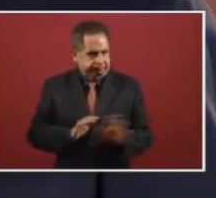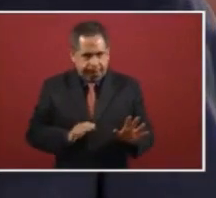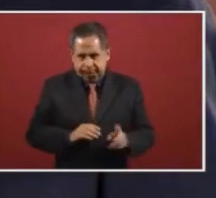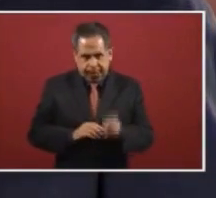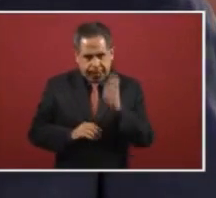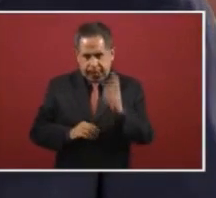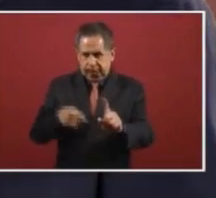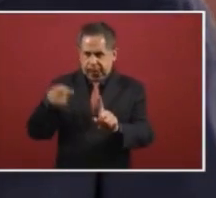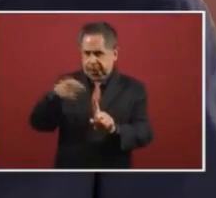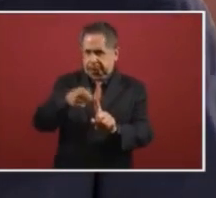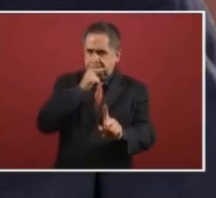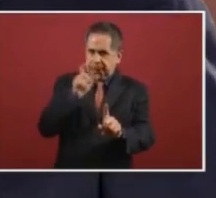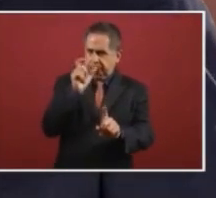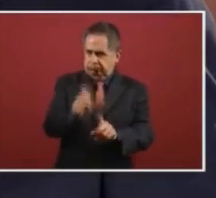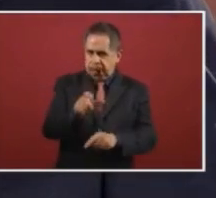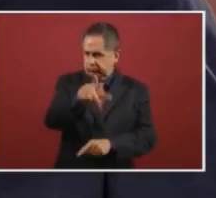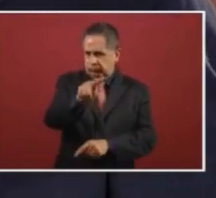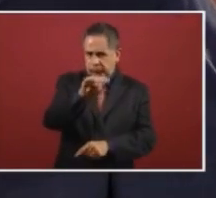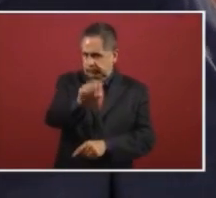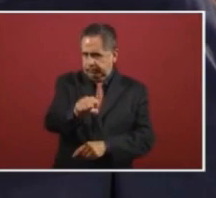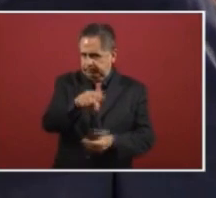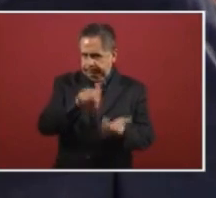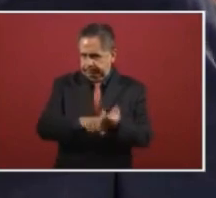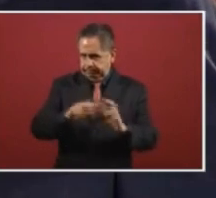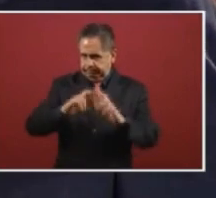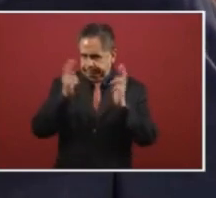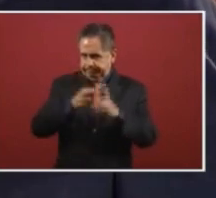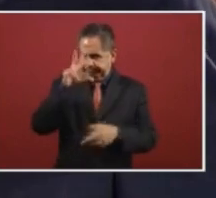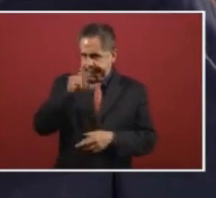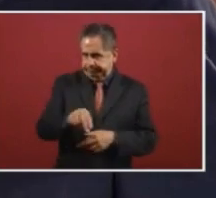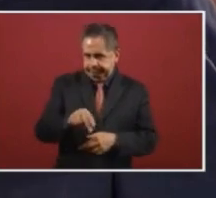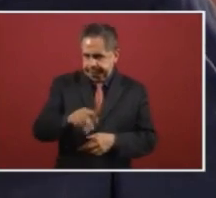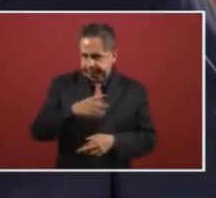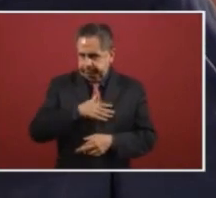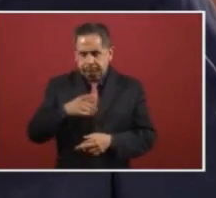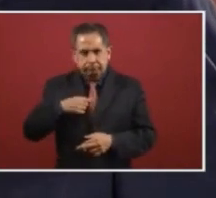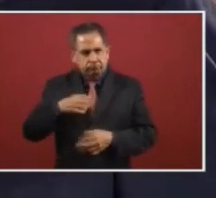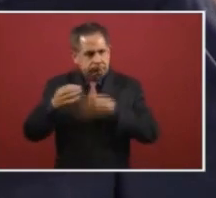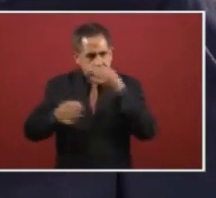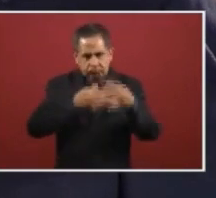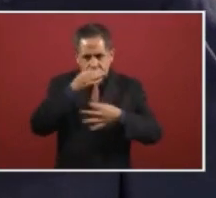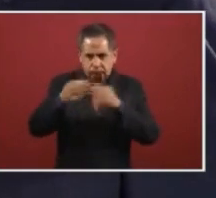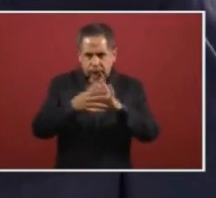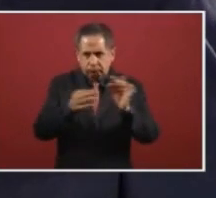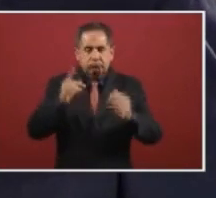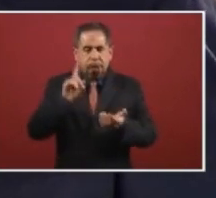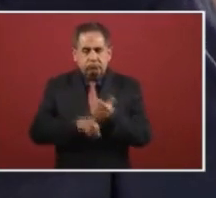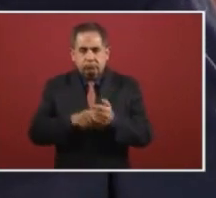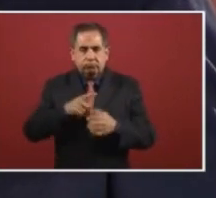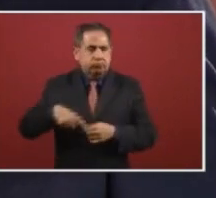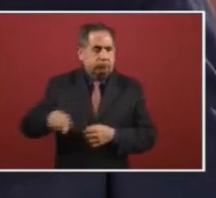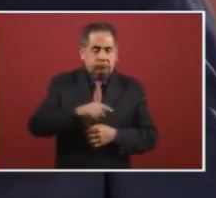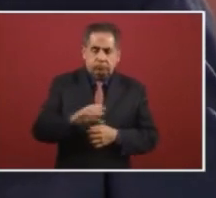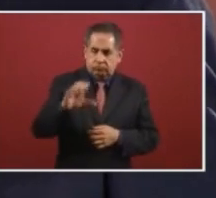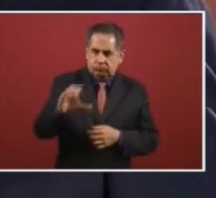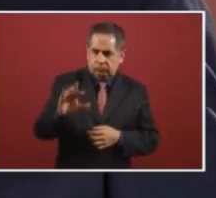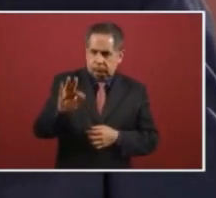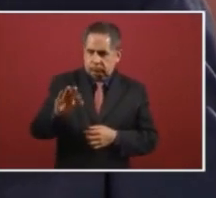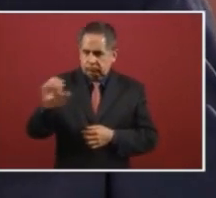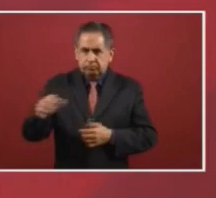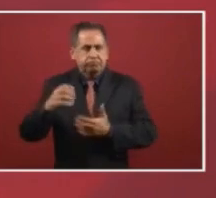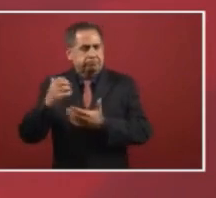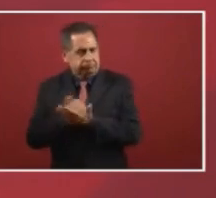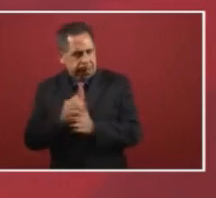advantage, those objectives are not in this meeting. What we're trying to communicate is that